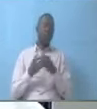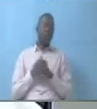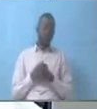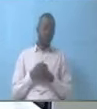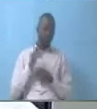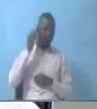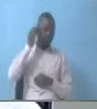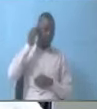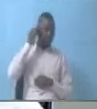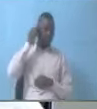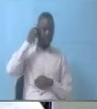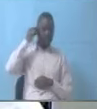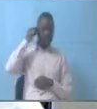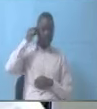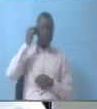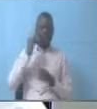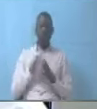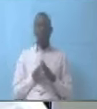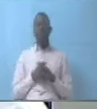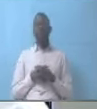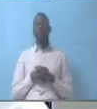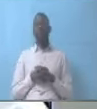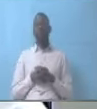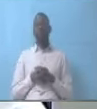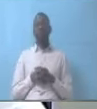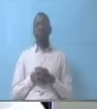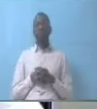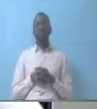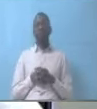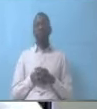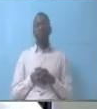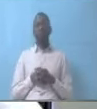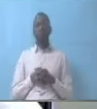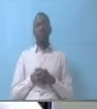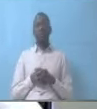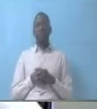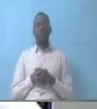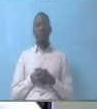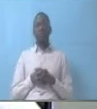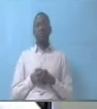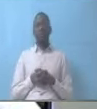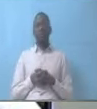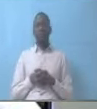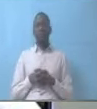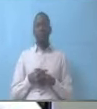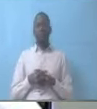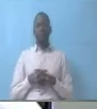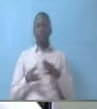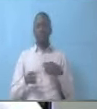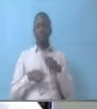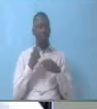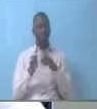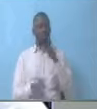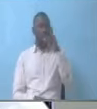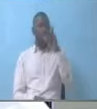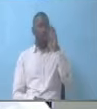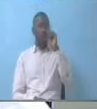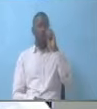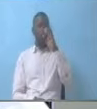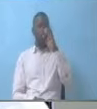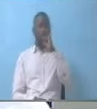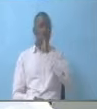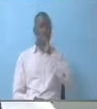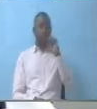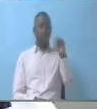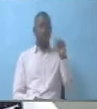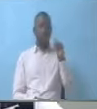ño cabinet bi ño bolé be li dal di mëna sos. The decrees should be looked at the same light. Kon nak degree non